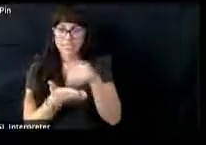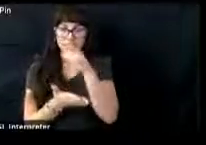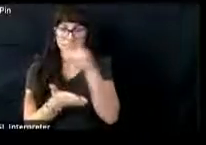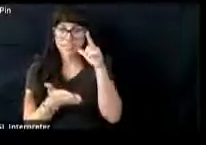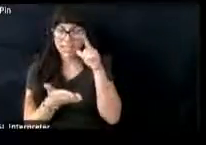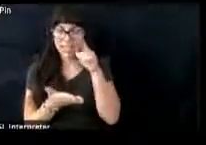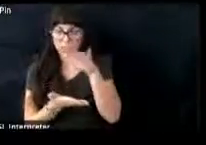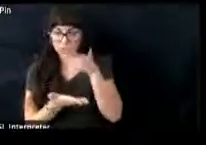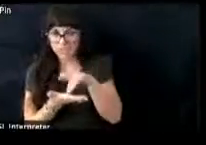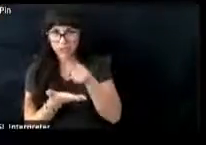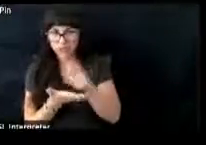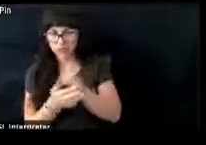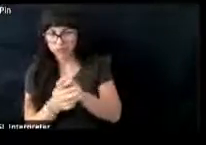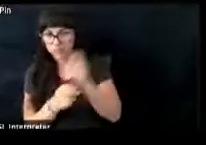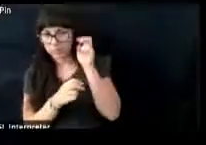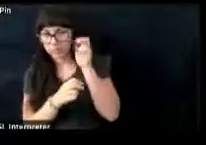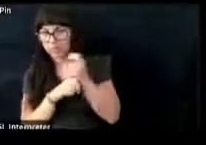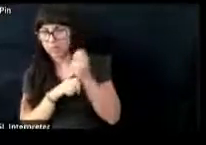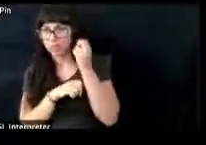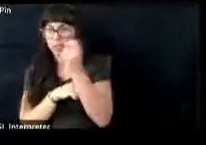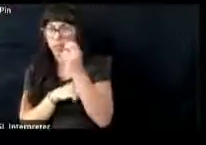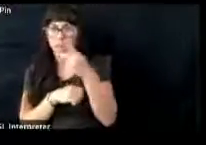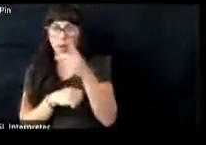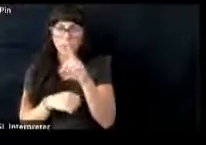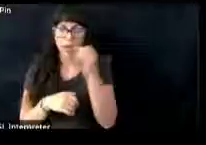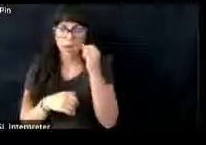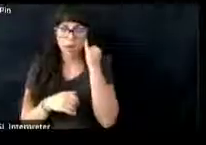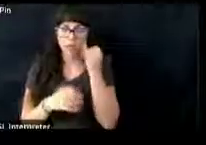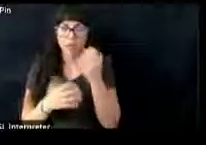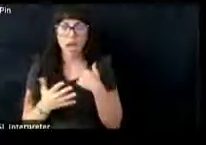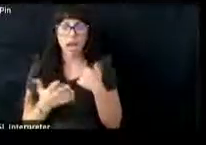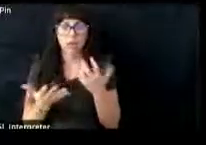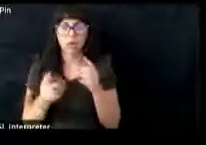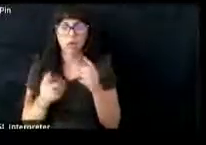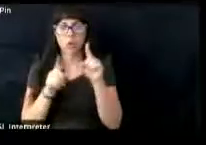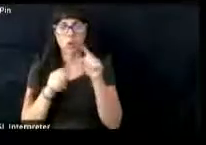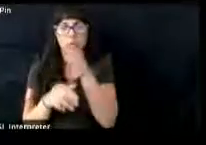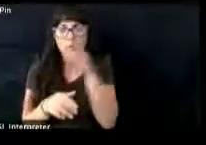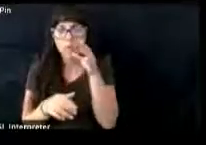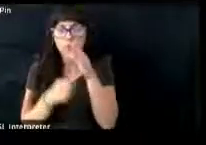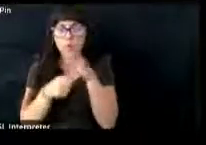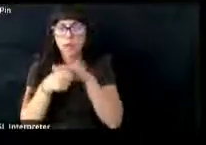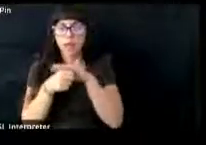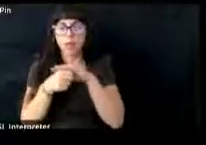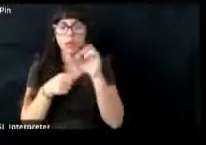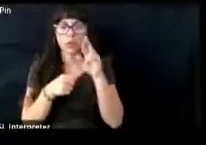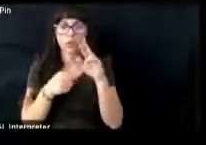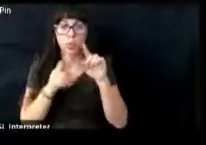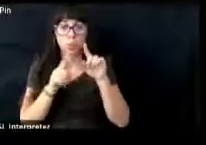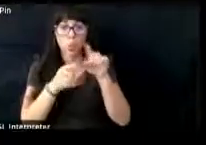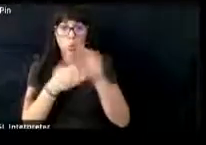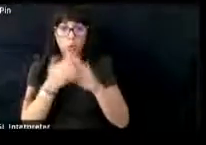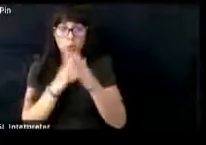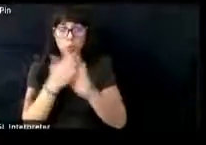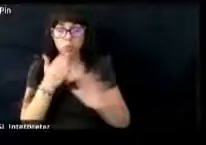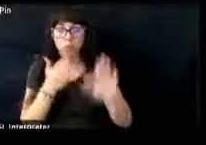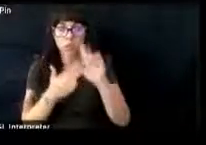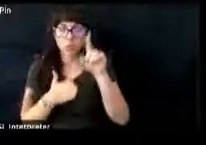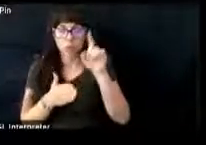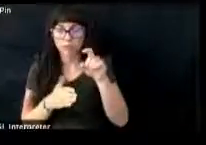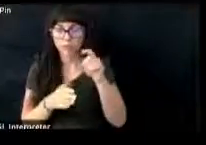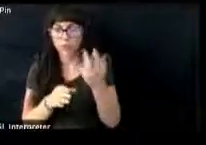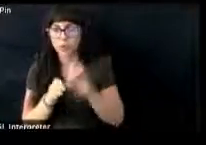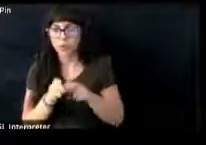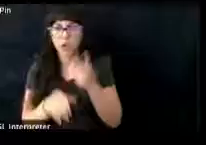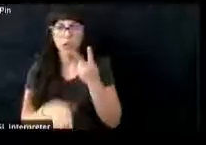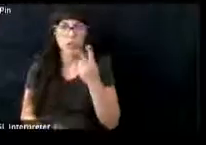Palmdale. But in order to go to more rural areas or to be able to go to the community college, you need to take 2 buses or more